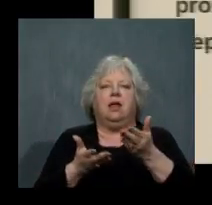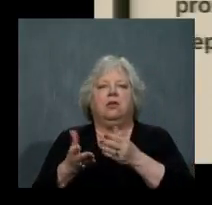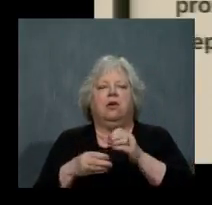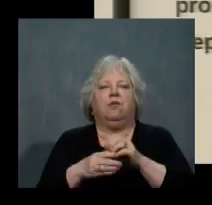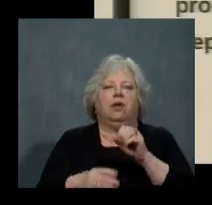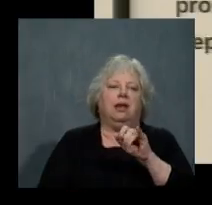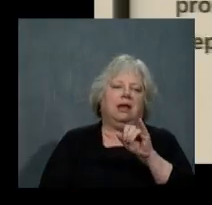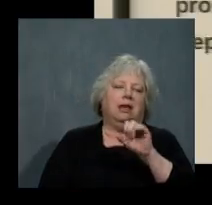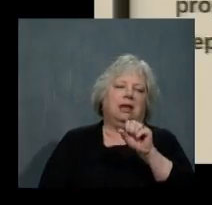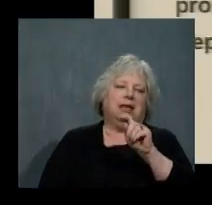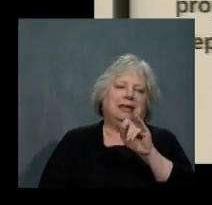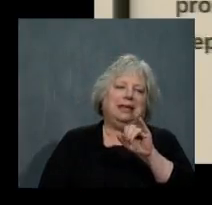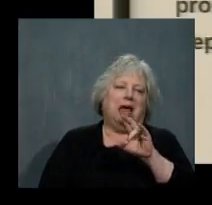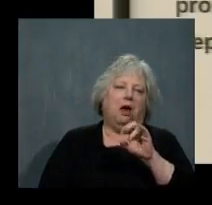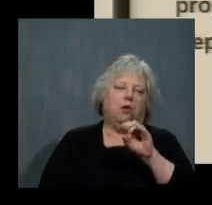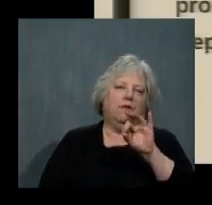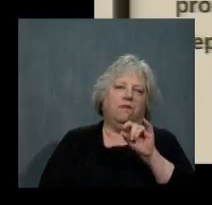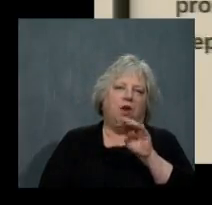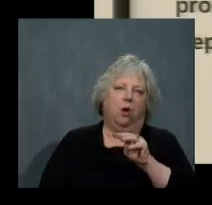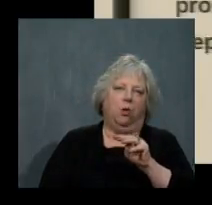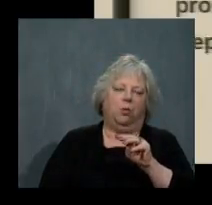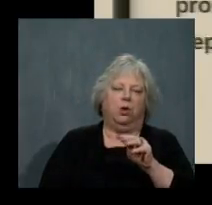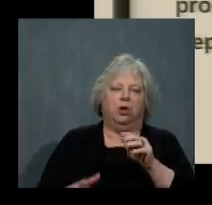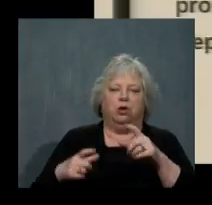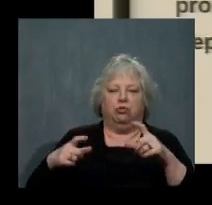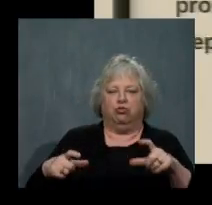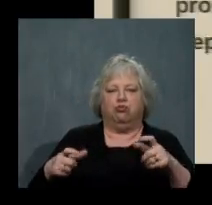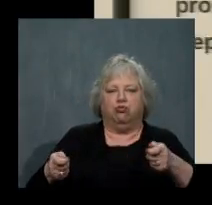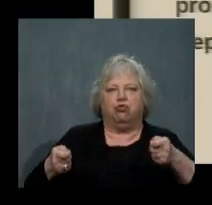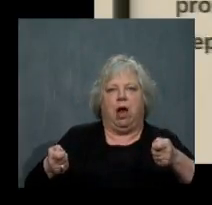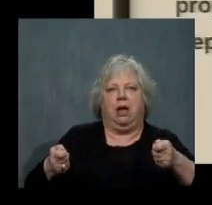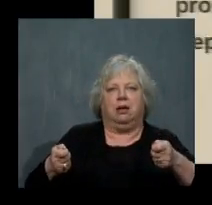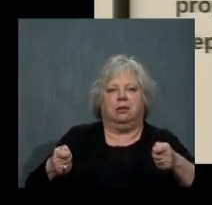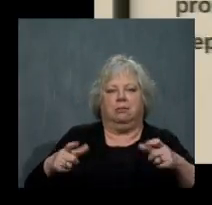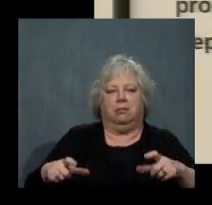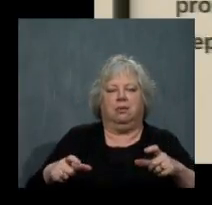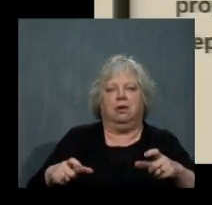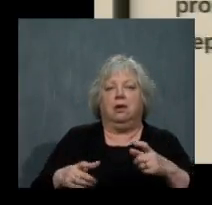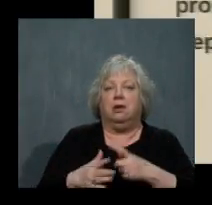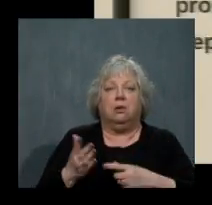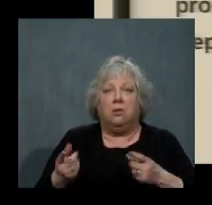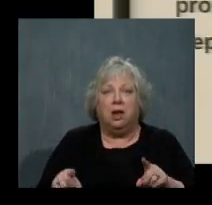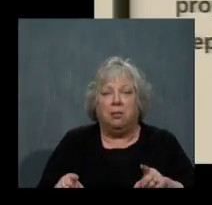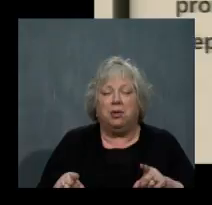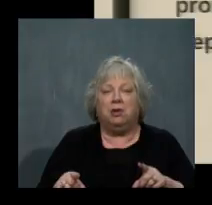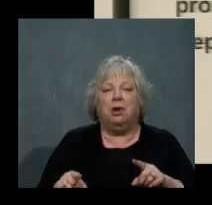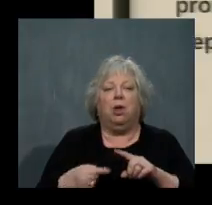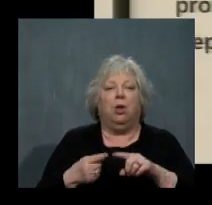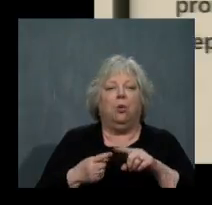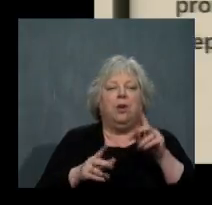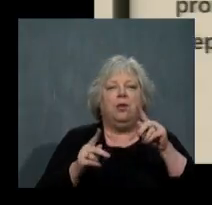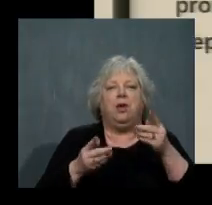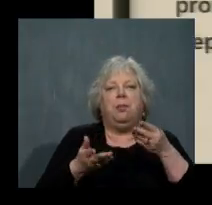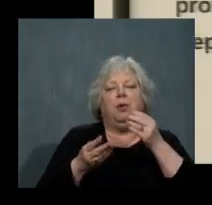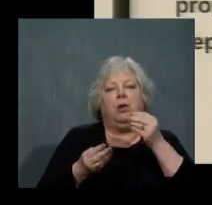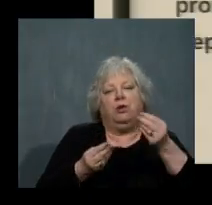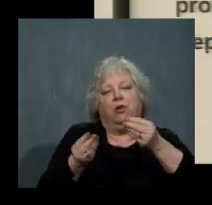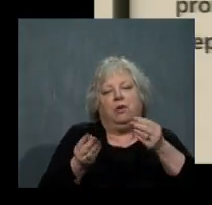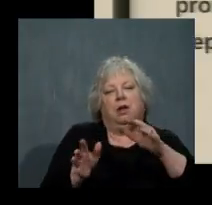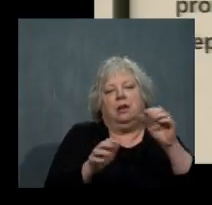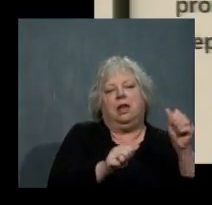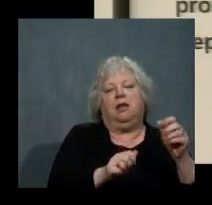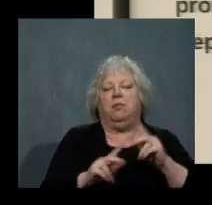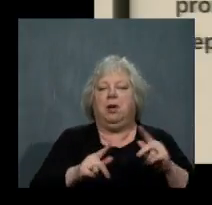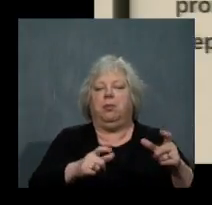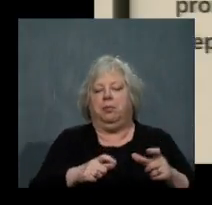in styrofoam clam trays. And so what happens is when they go away, the people take the food and